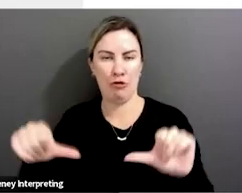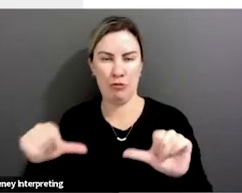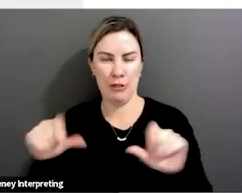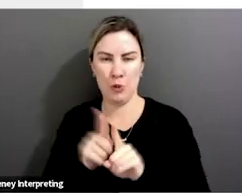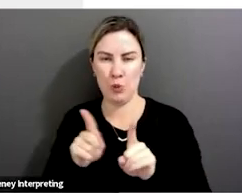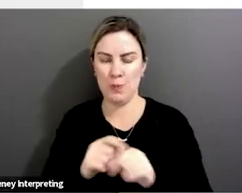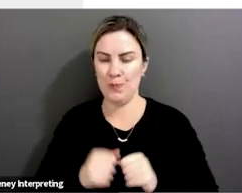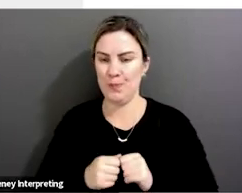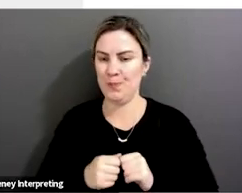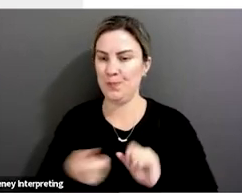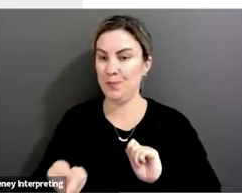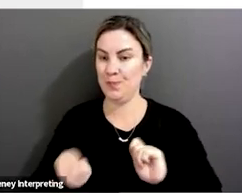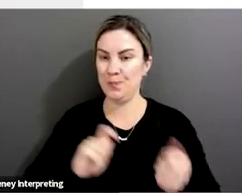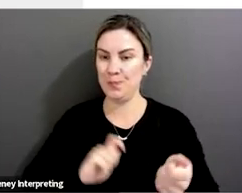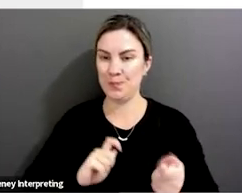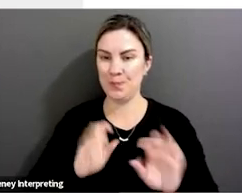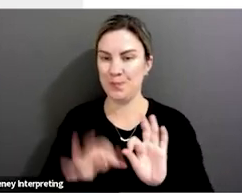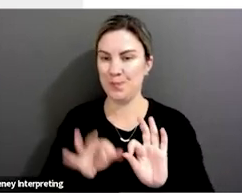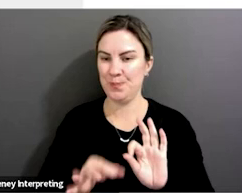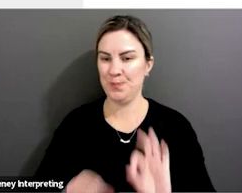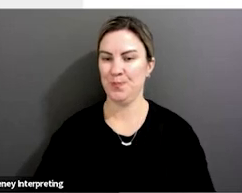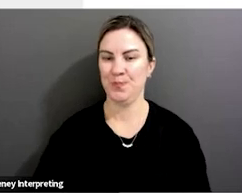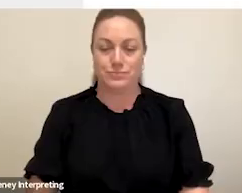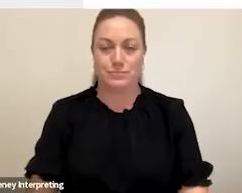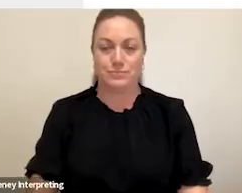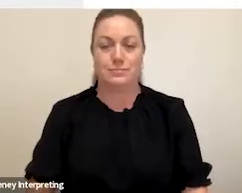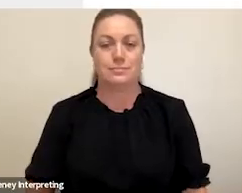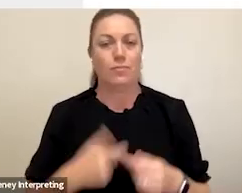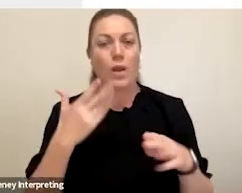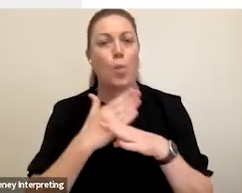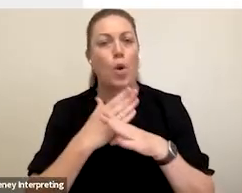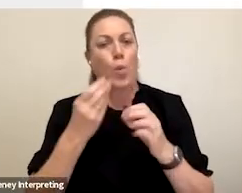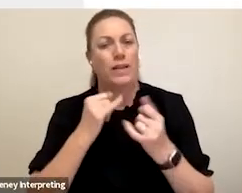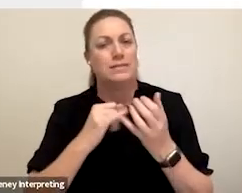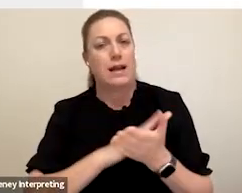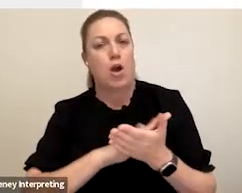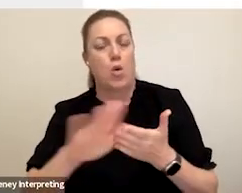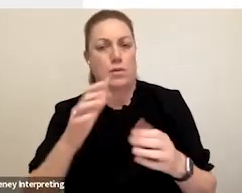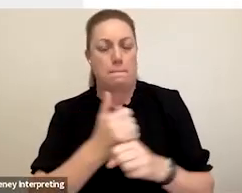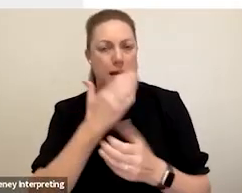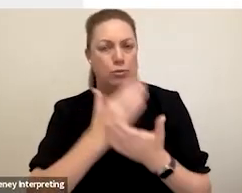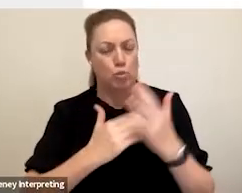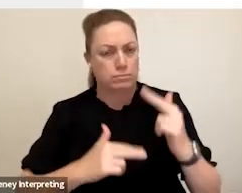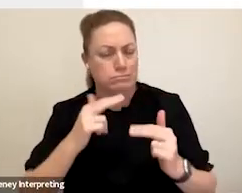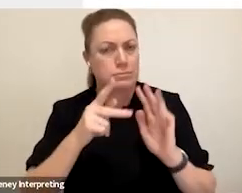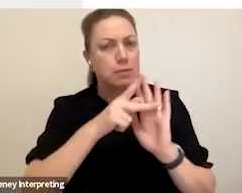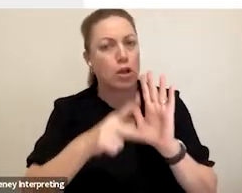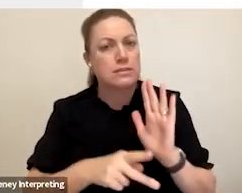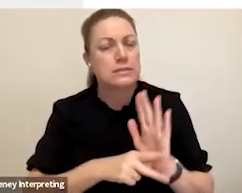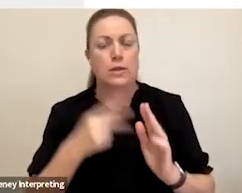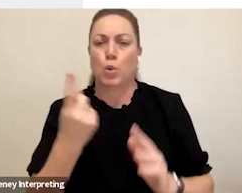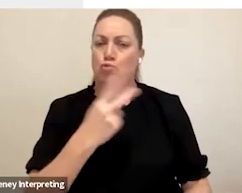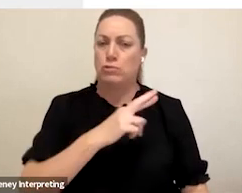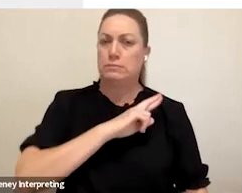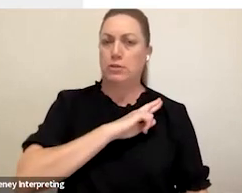reduction. We're working with all of these stakeholders to ensure that we build policy guidance, and we ask questions like who takes responsibility for the